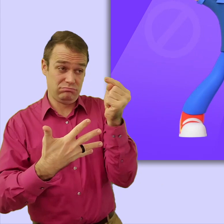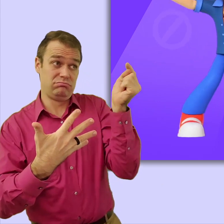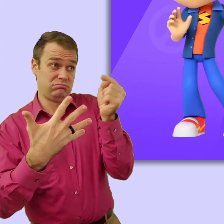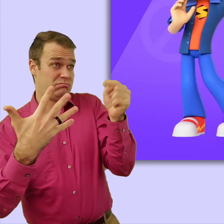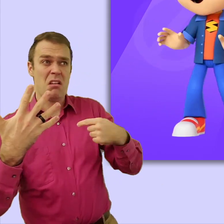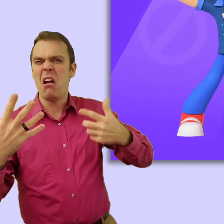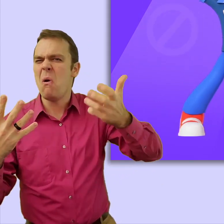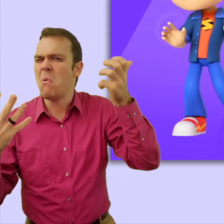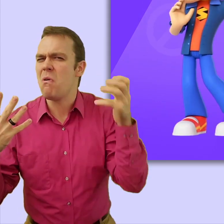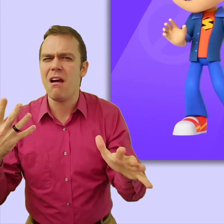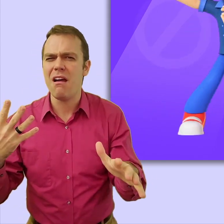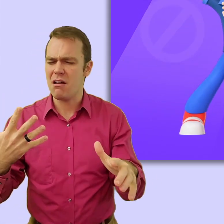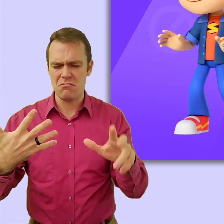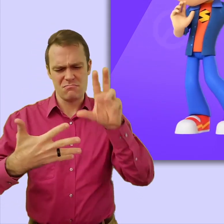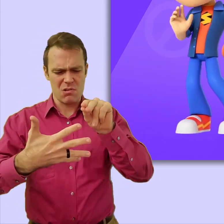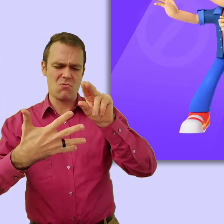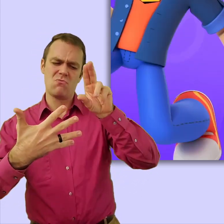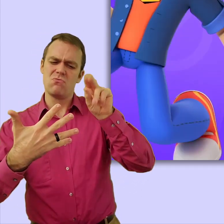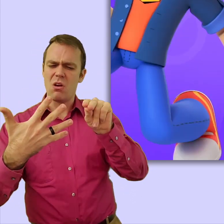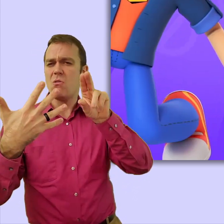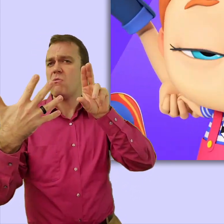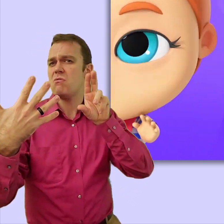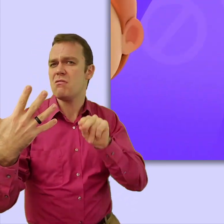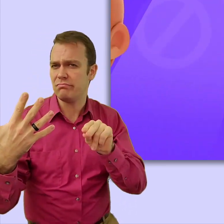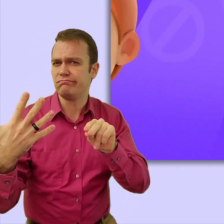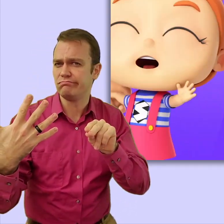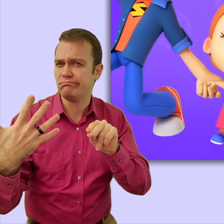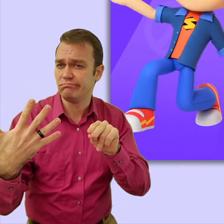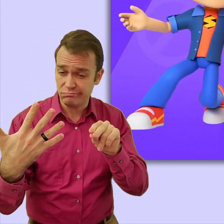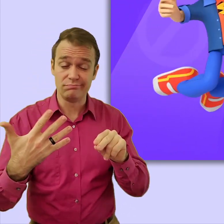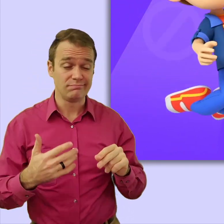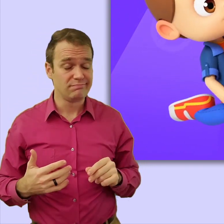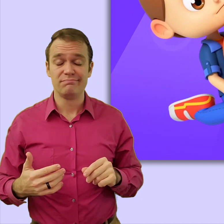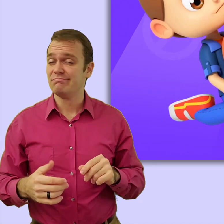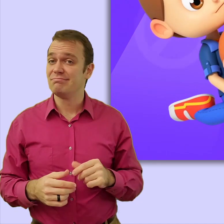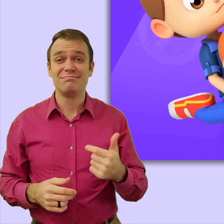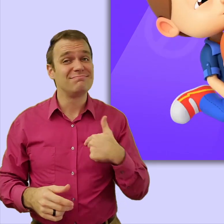I don't wanna, no, no way.